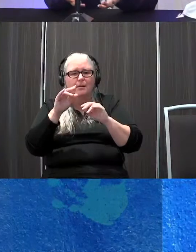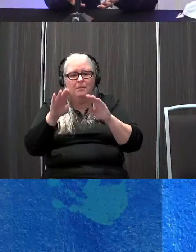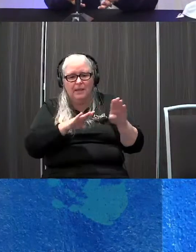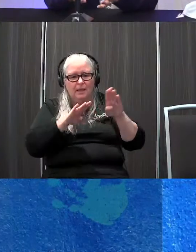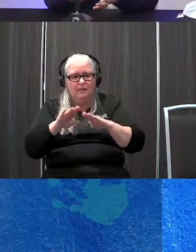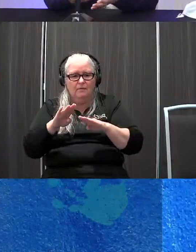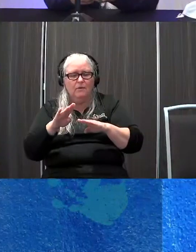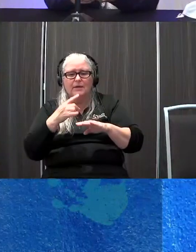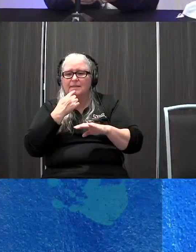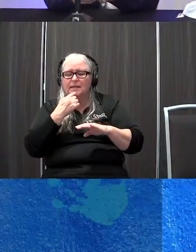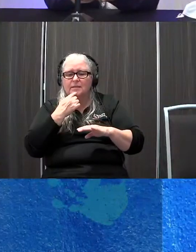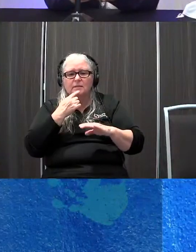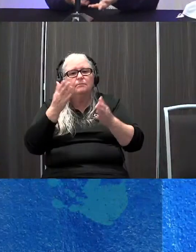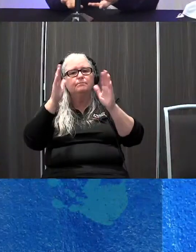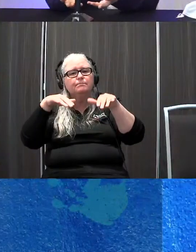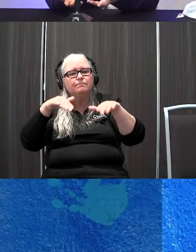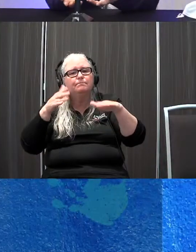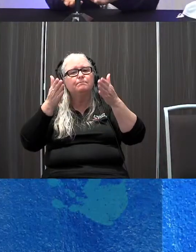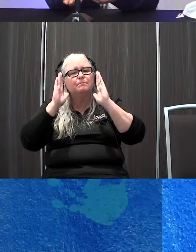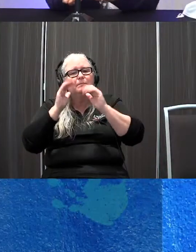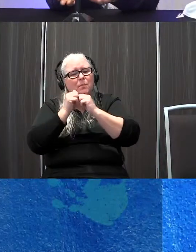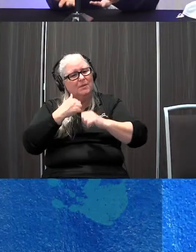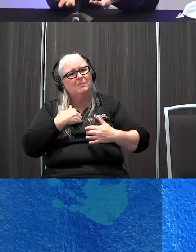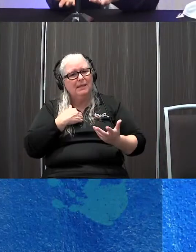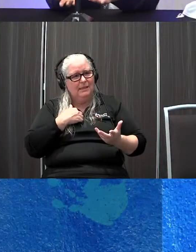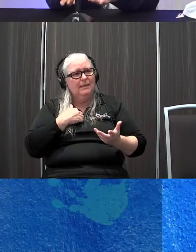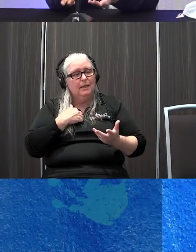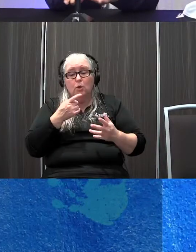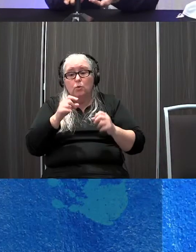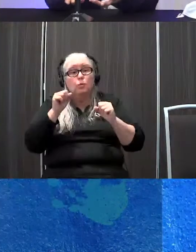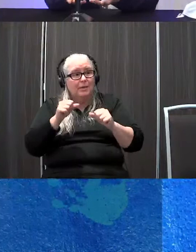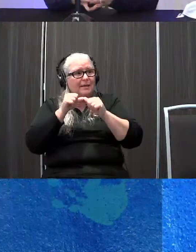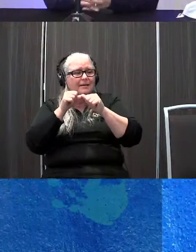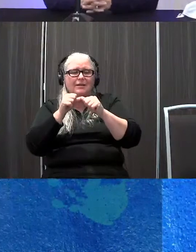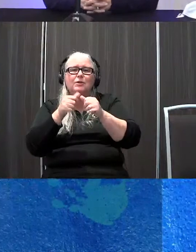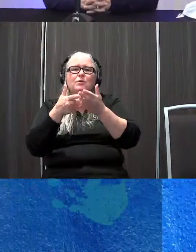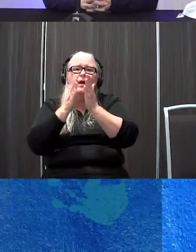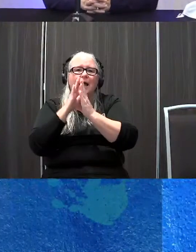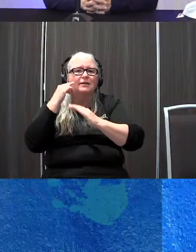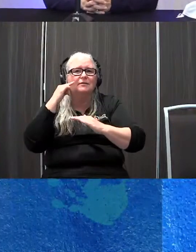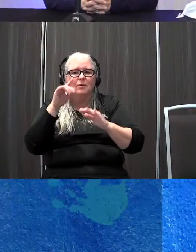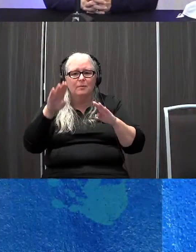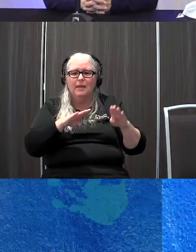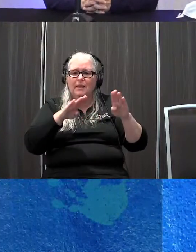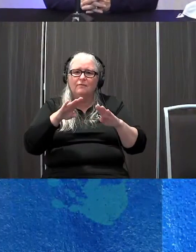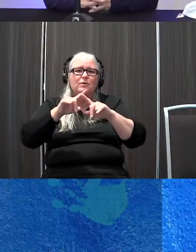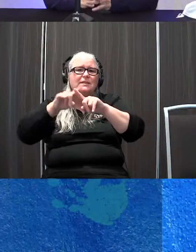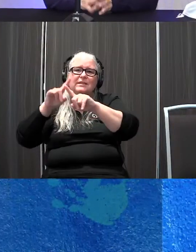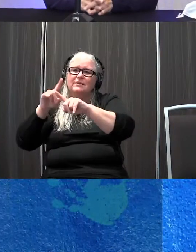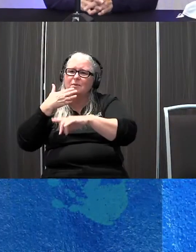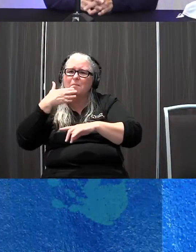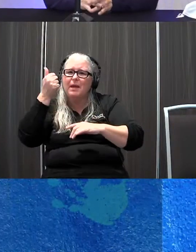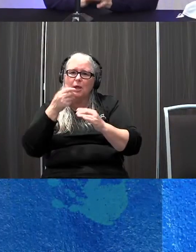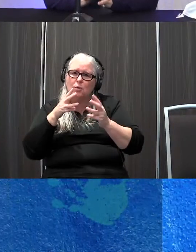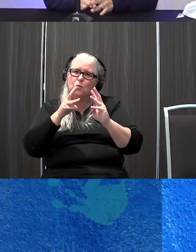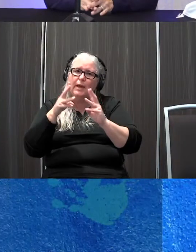right now. We can teach people to ask for attention in better ways if they're using behavior to get attention in an inappropriate way. And another